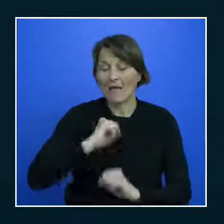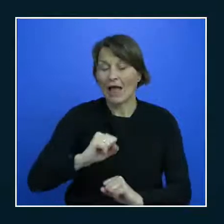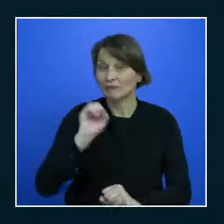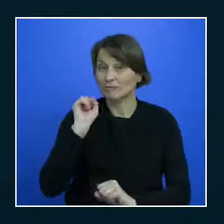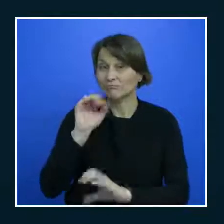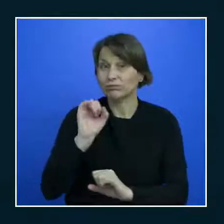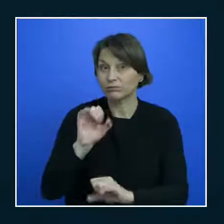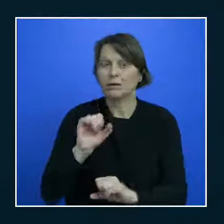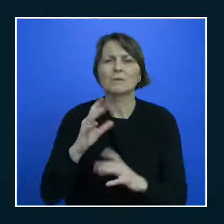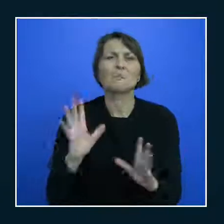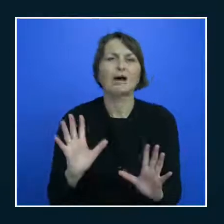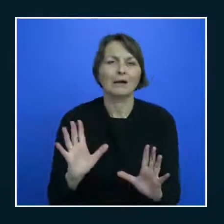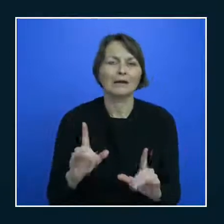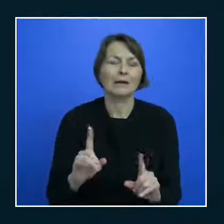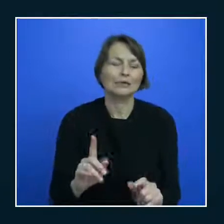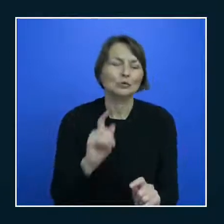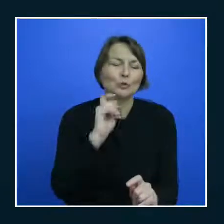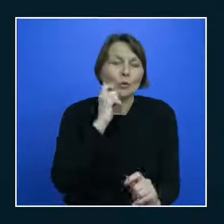stuff.